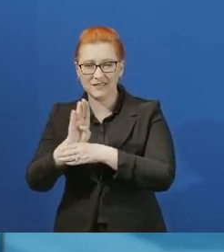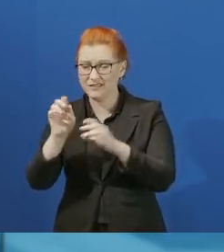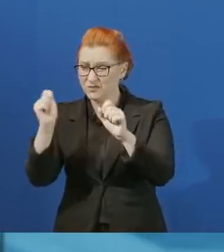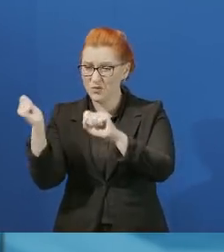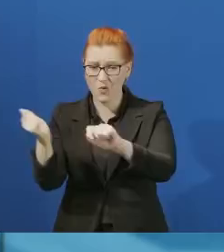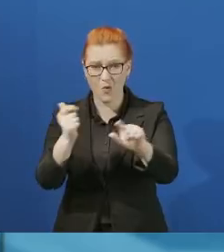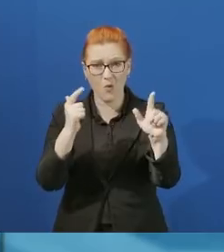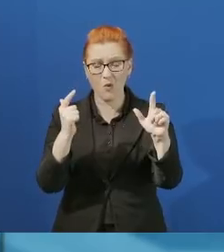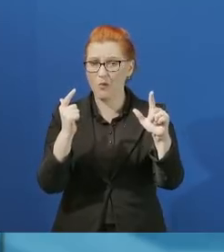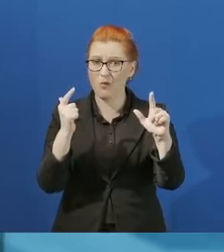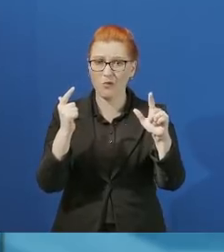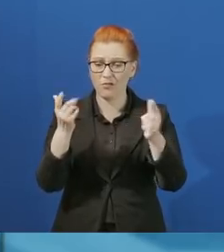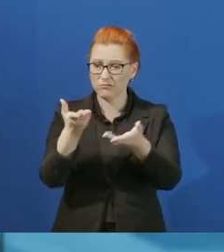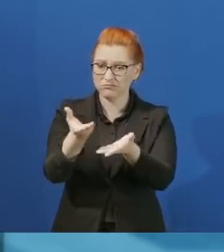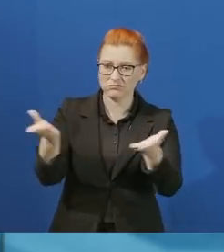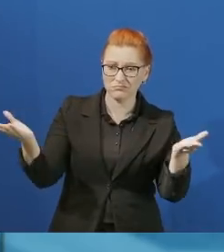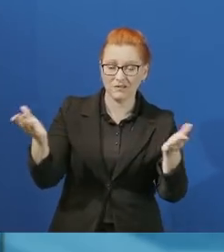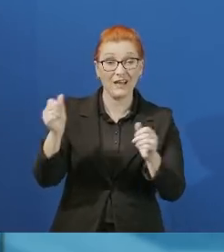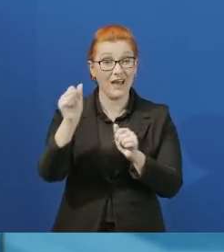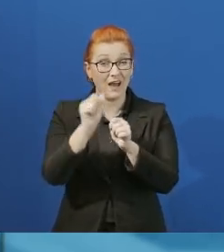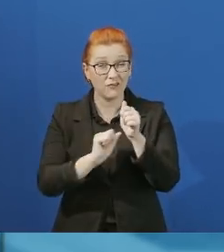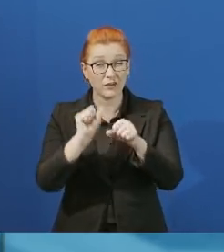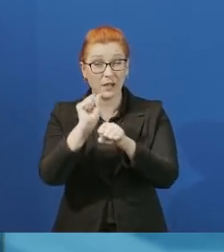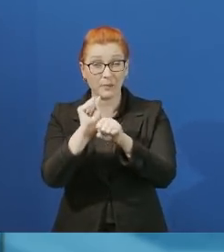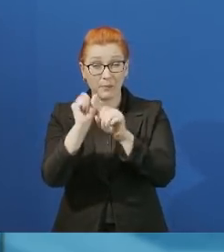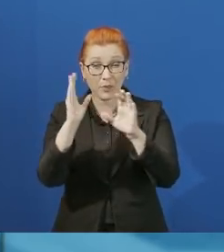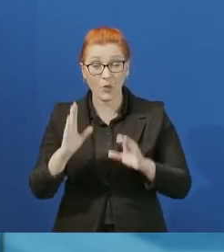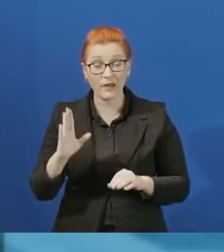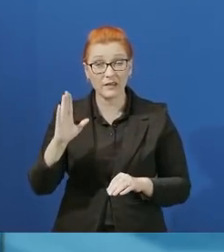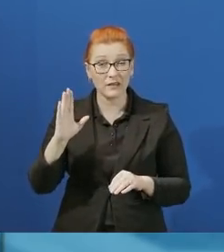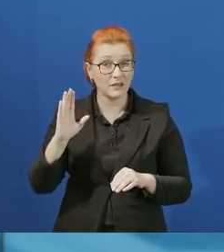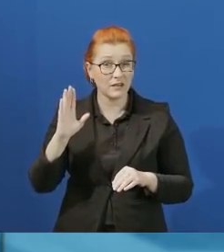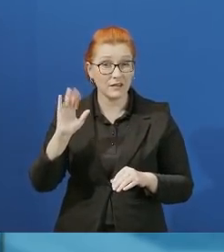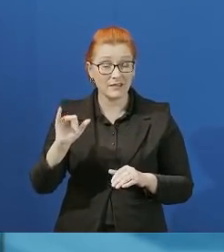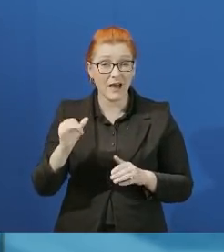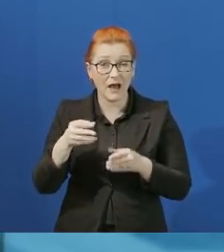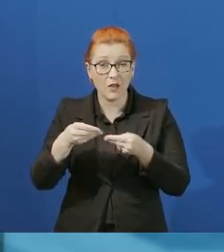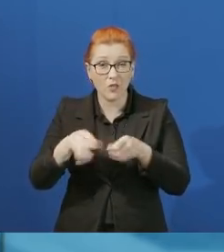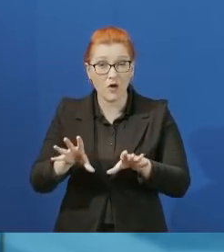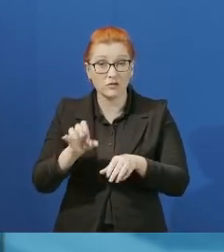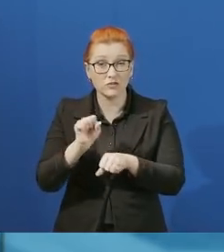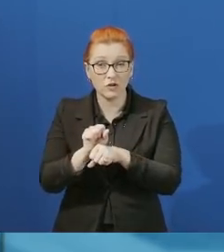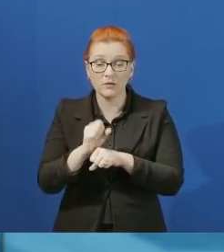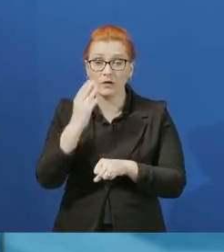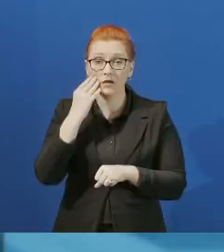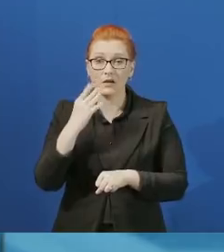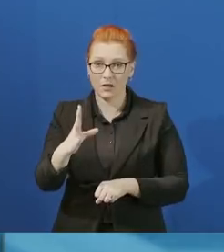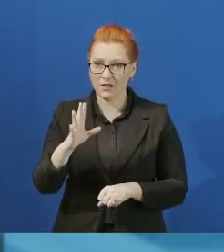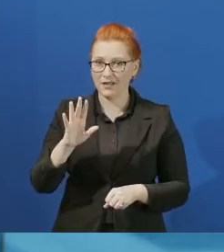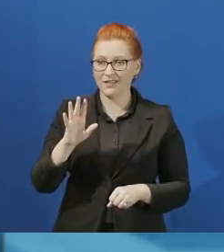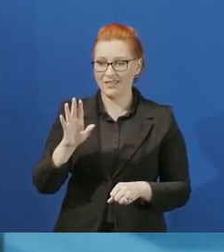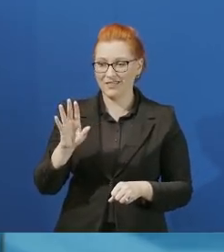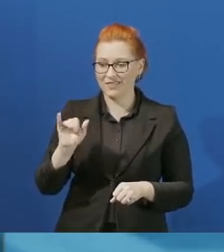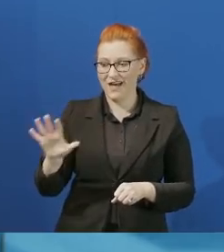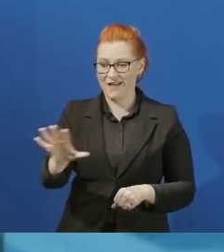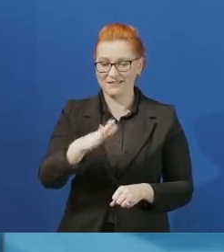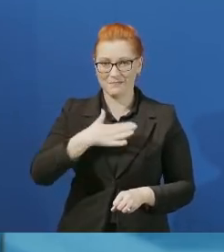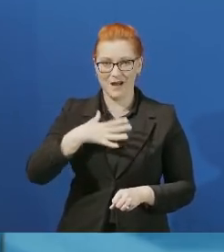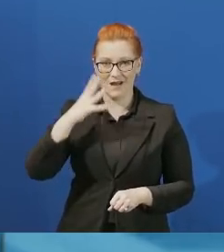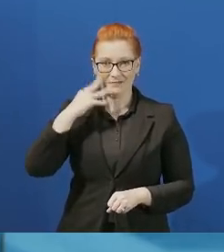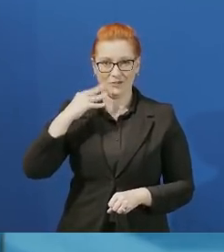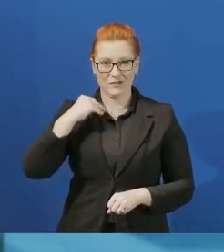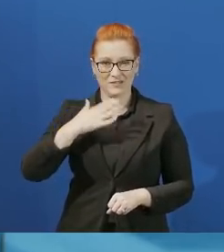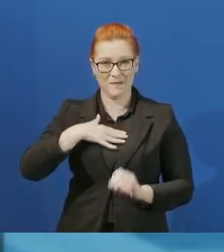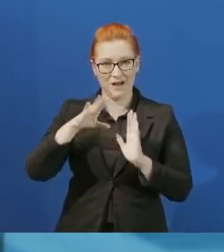that is paid and lives week to week. That is the world that I came from. Those are the people that I have worked with